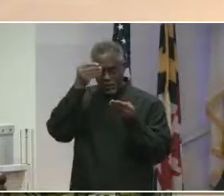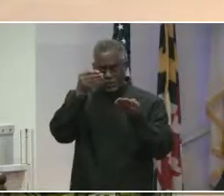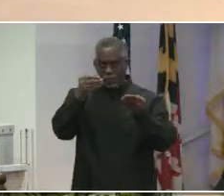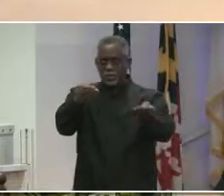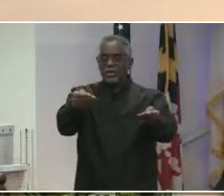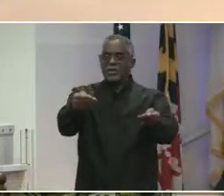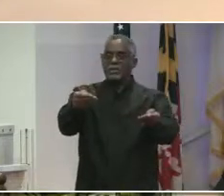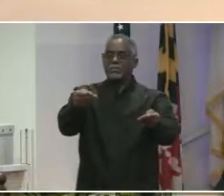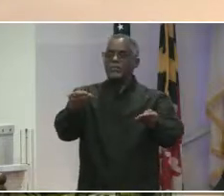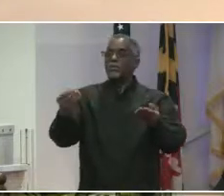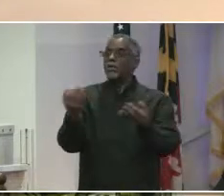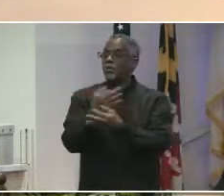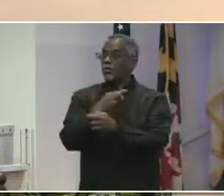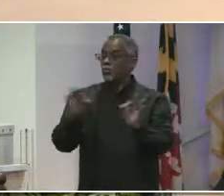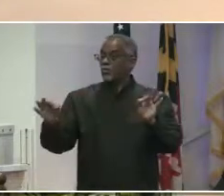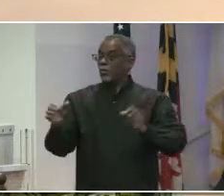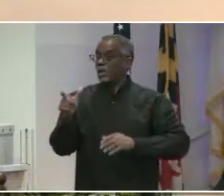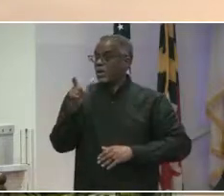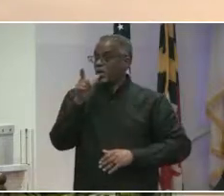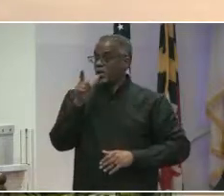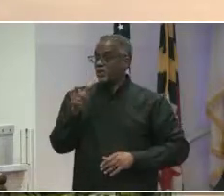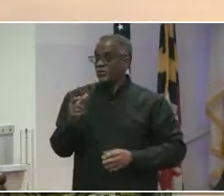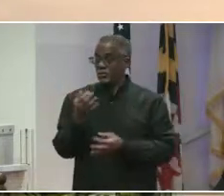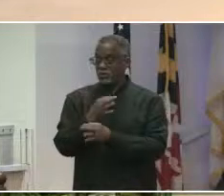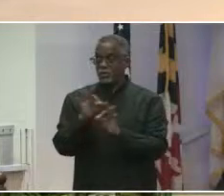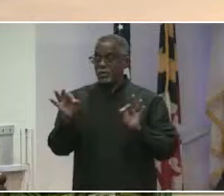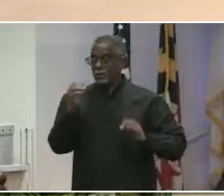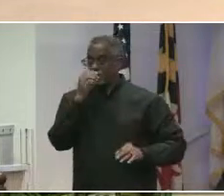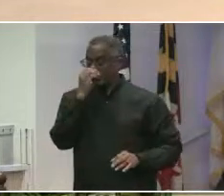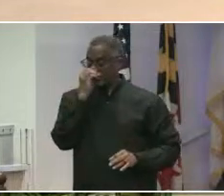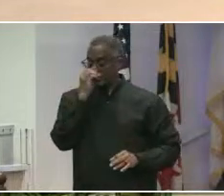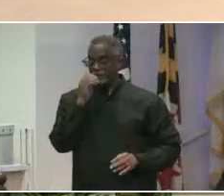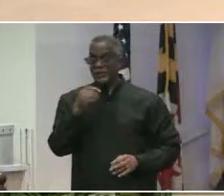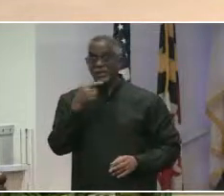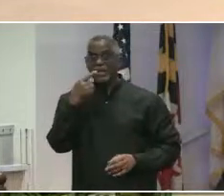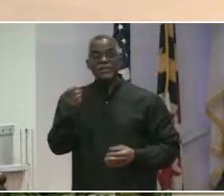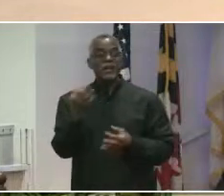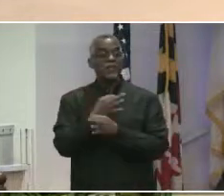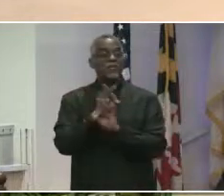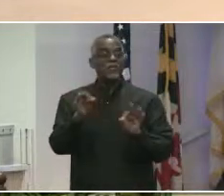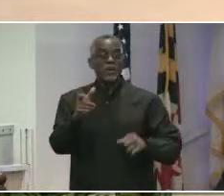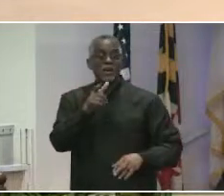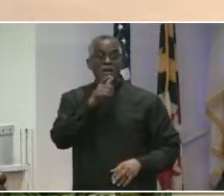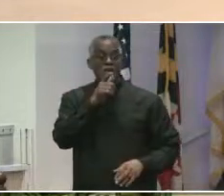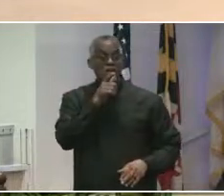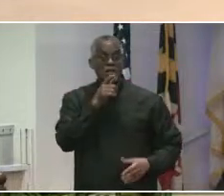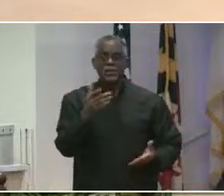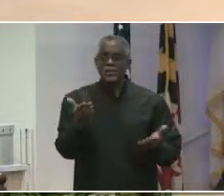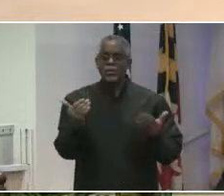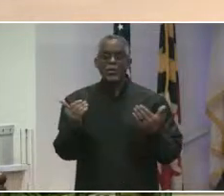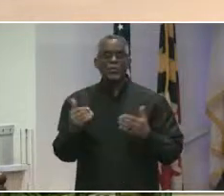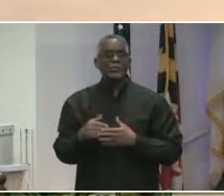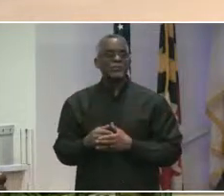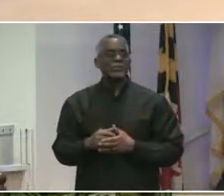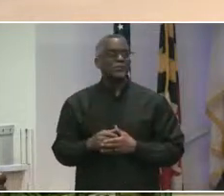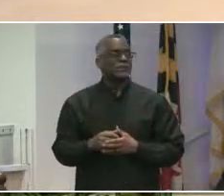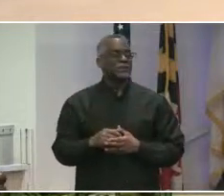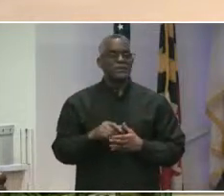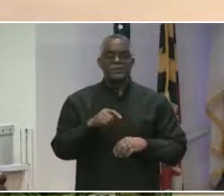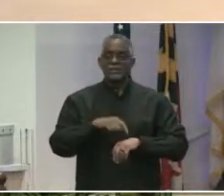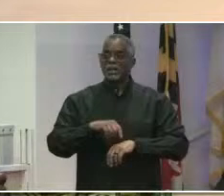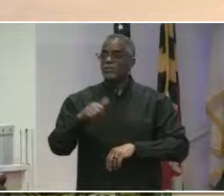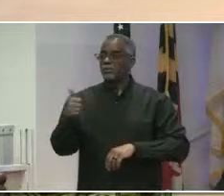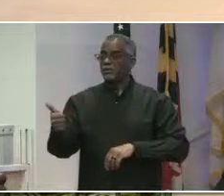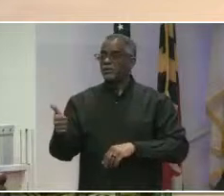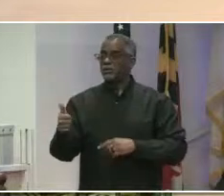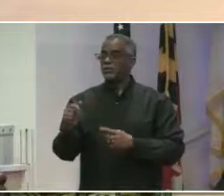It's free lunch. It's free lunch. Can I say free lunch? Amen. Come on. 10 to